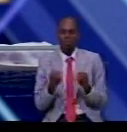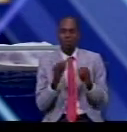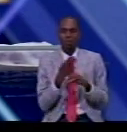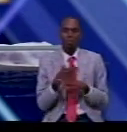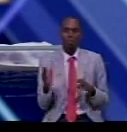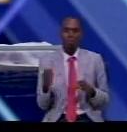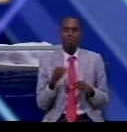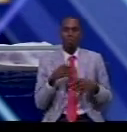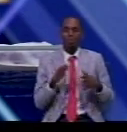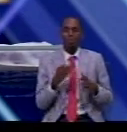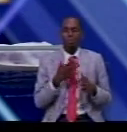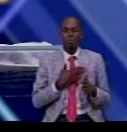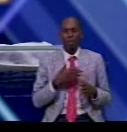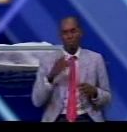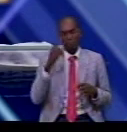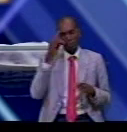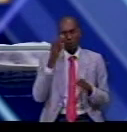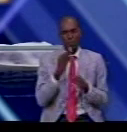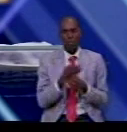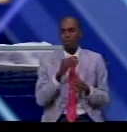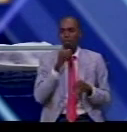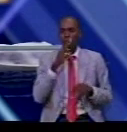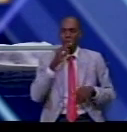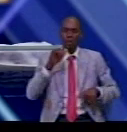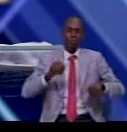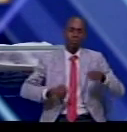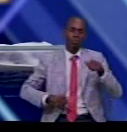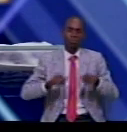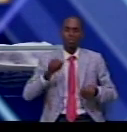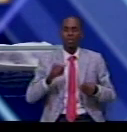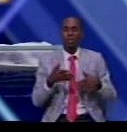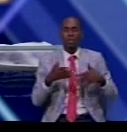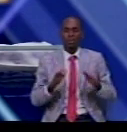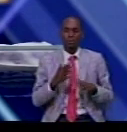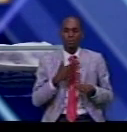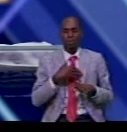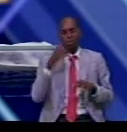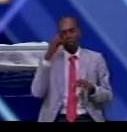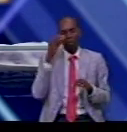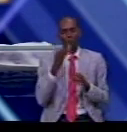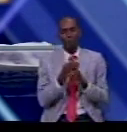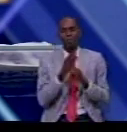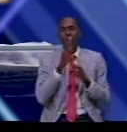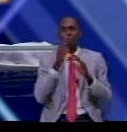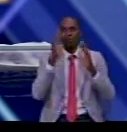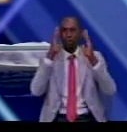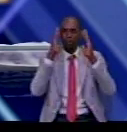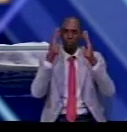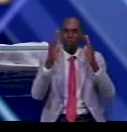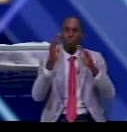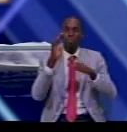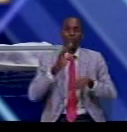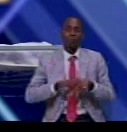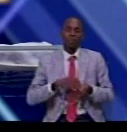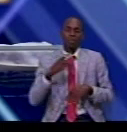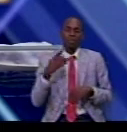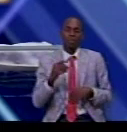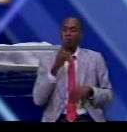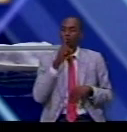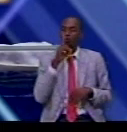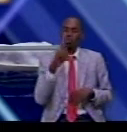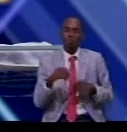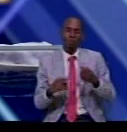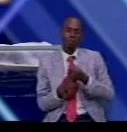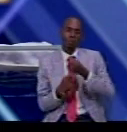not be wobbling. Let my faith be focused, firm on the sure foundation